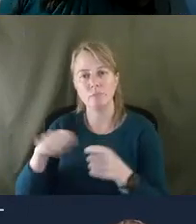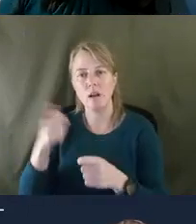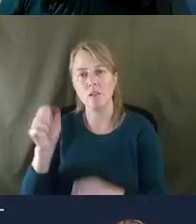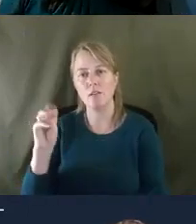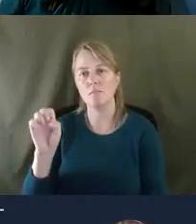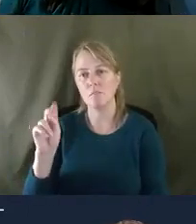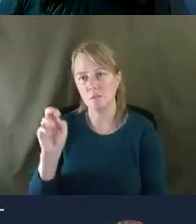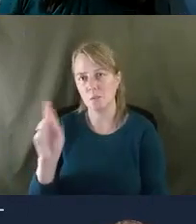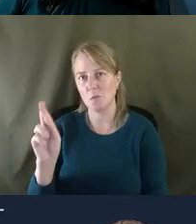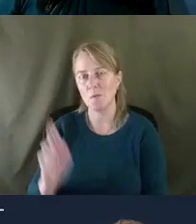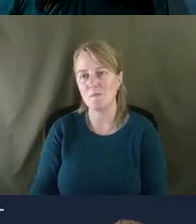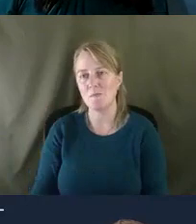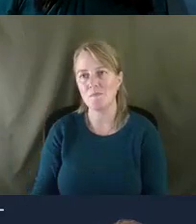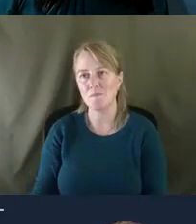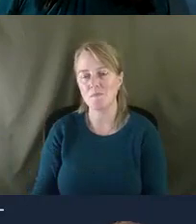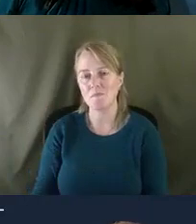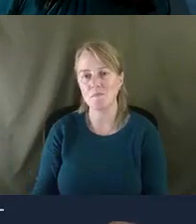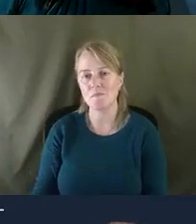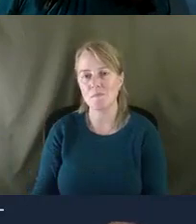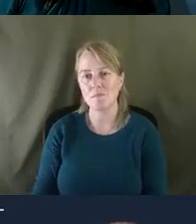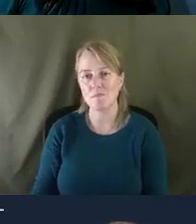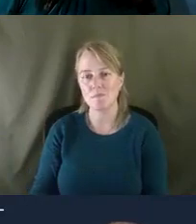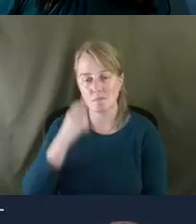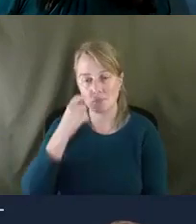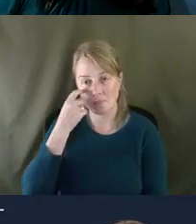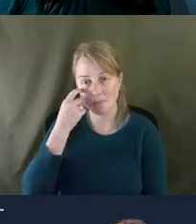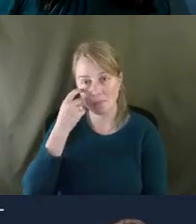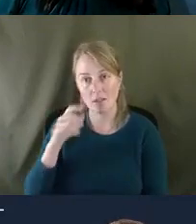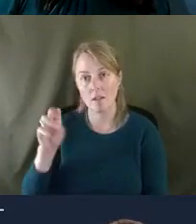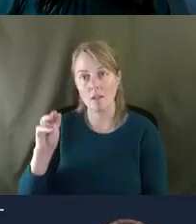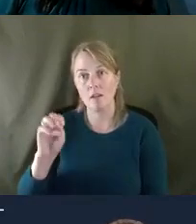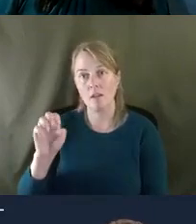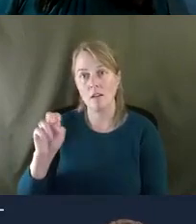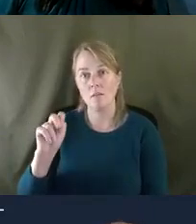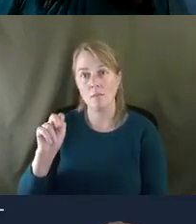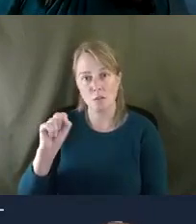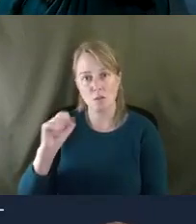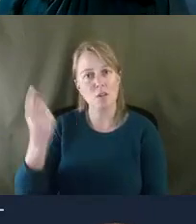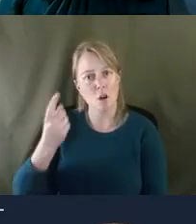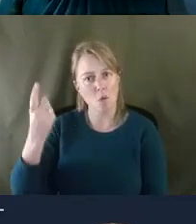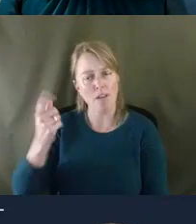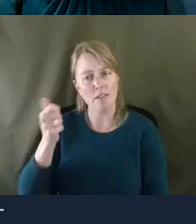mentee. Great. Do mentors always have to be in a leadership position?